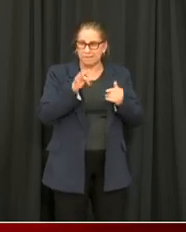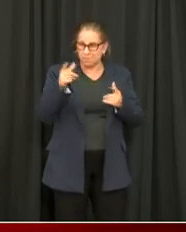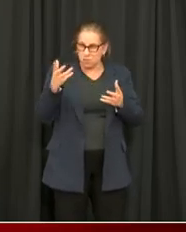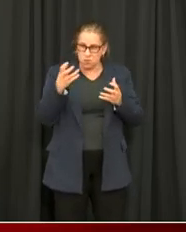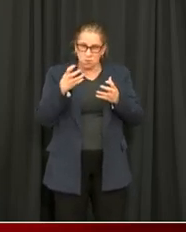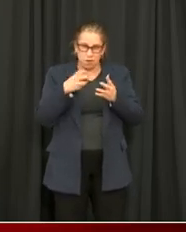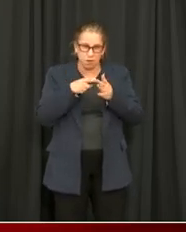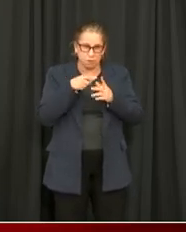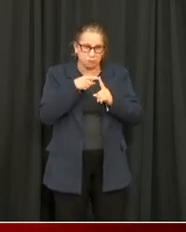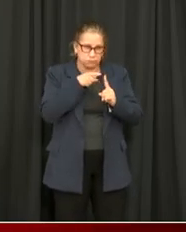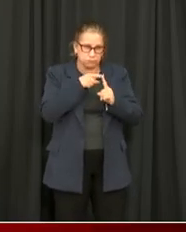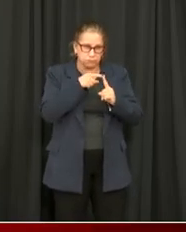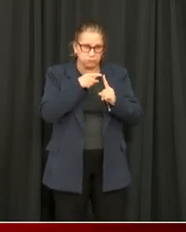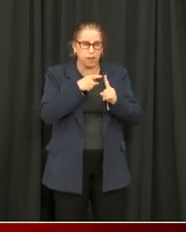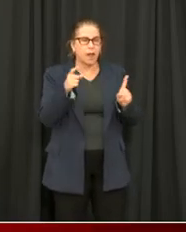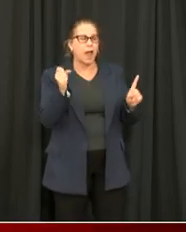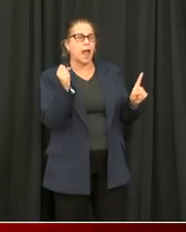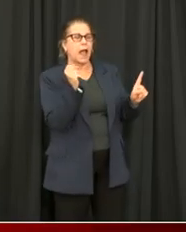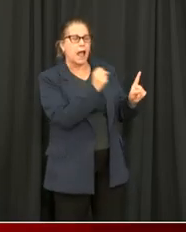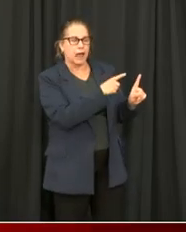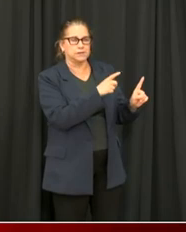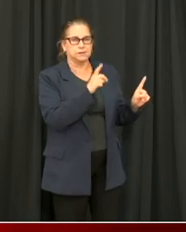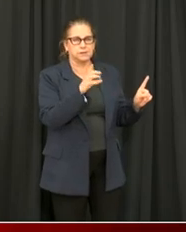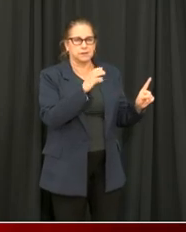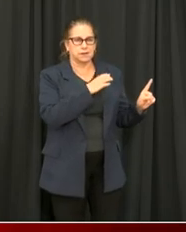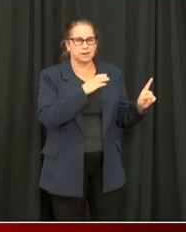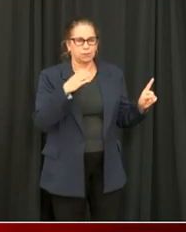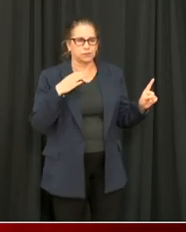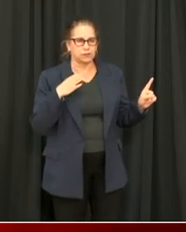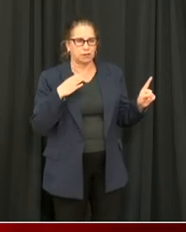whole financial plan, which is what we tend to do.